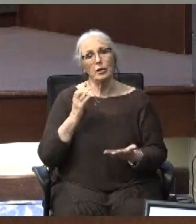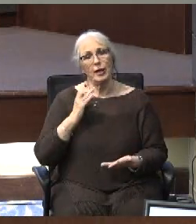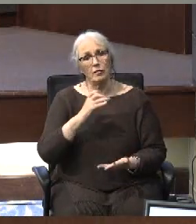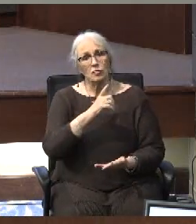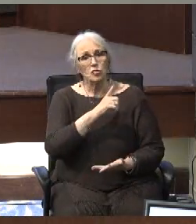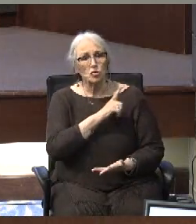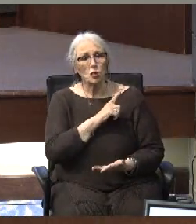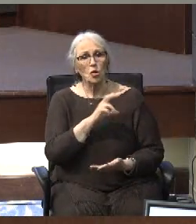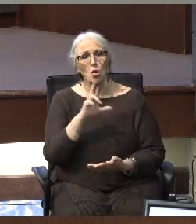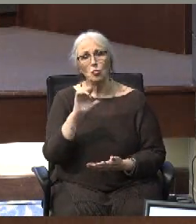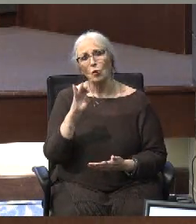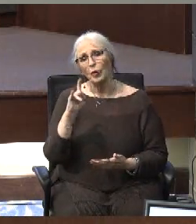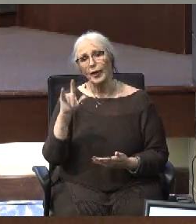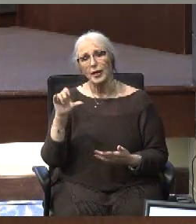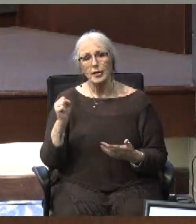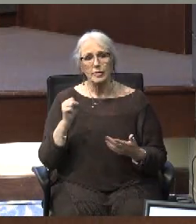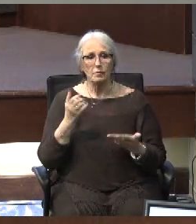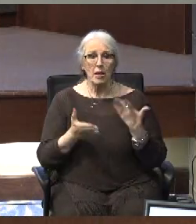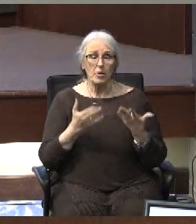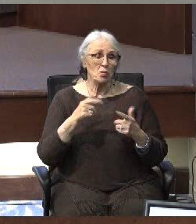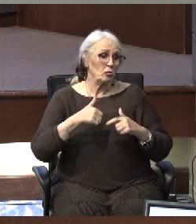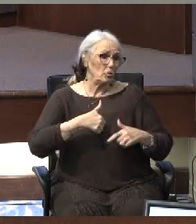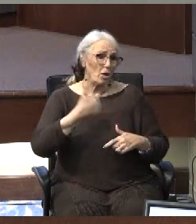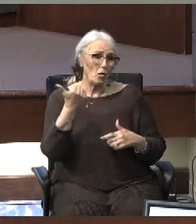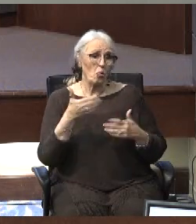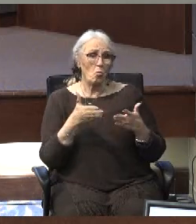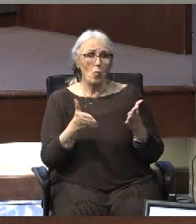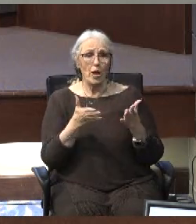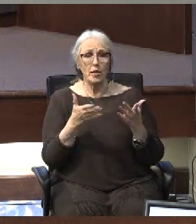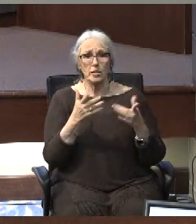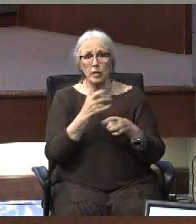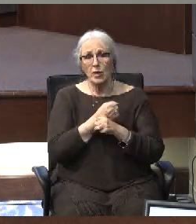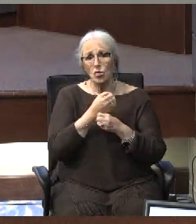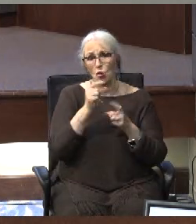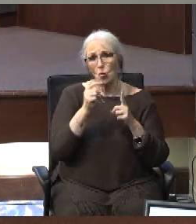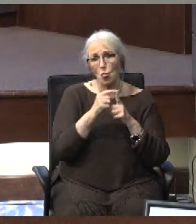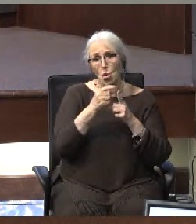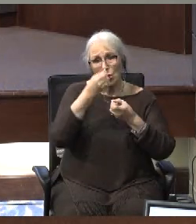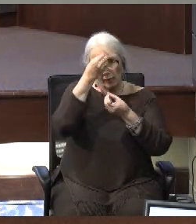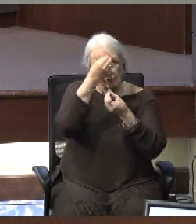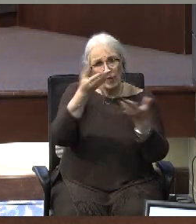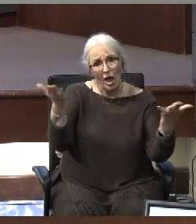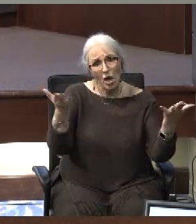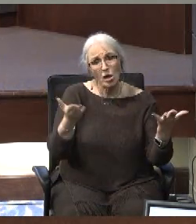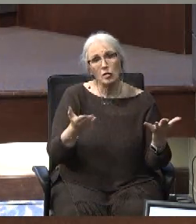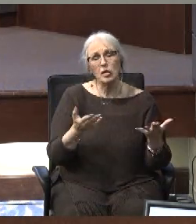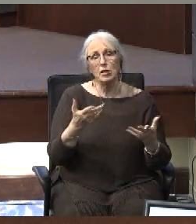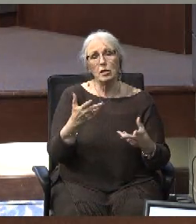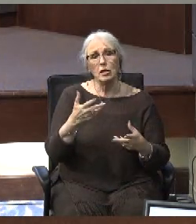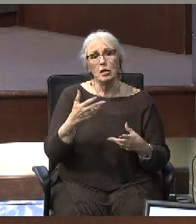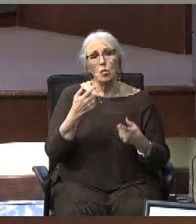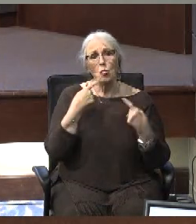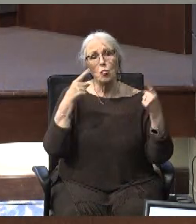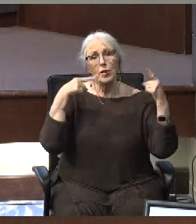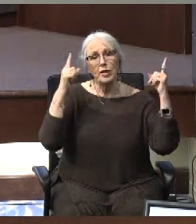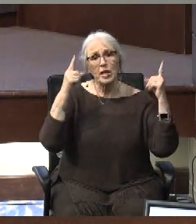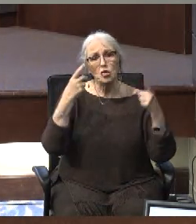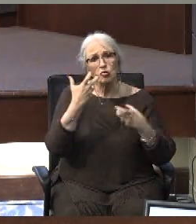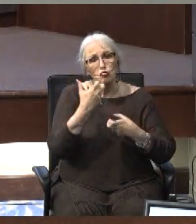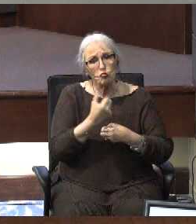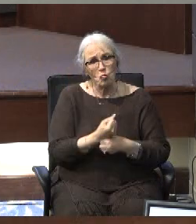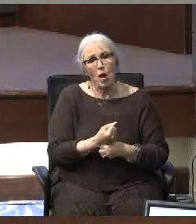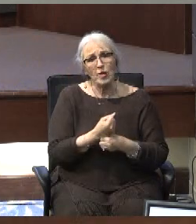there's other ways to maybe look at this and getting the word out and gaining trust with our